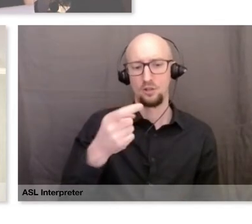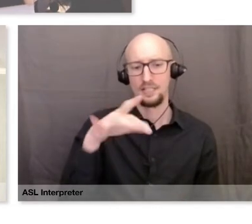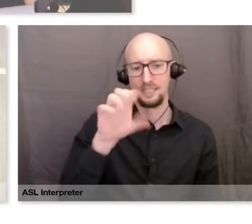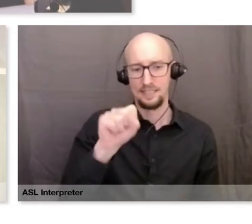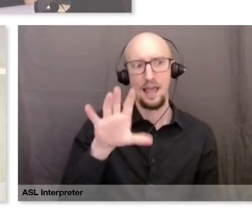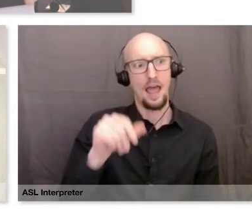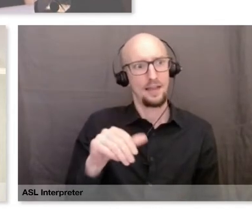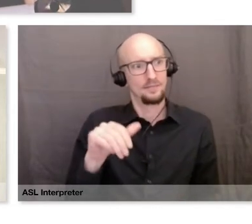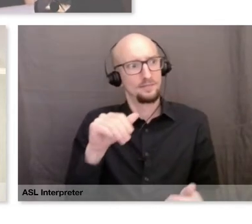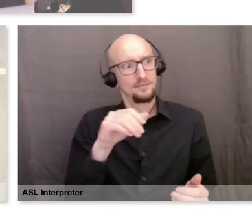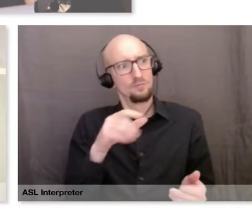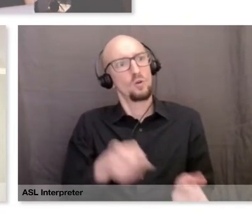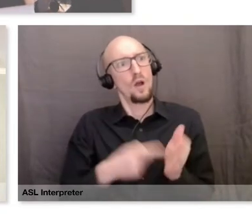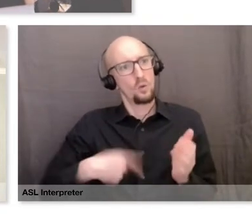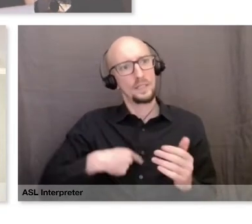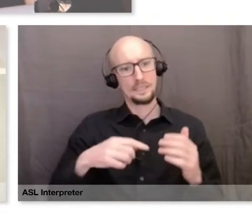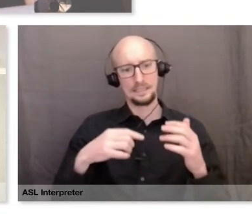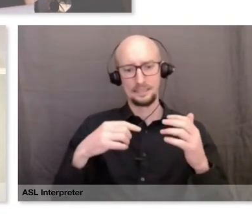that we use.